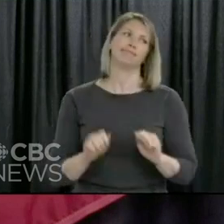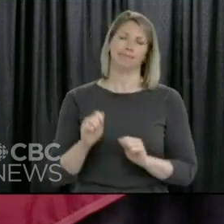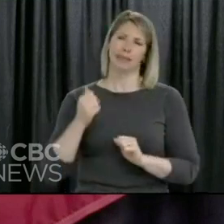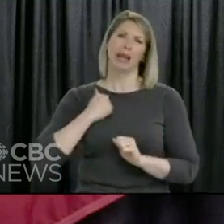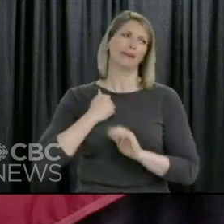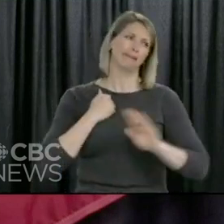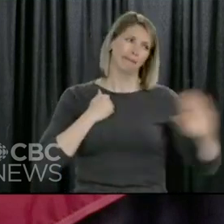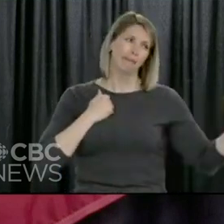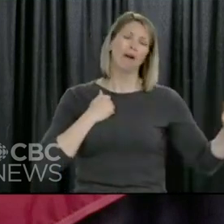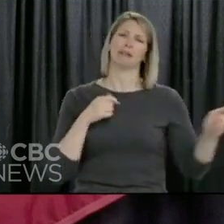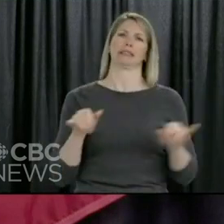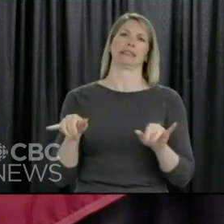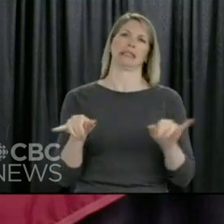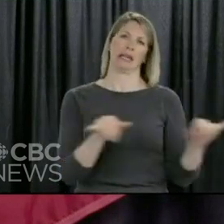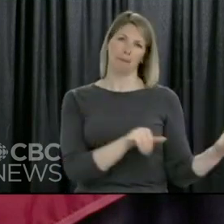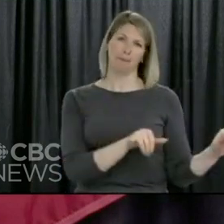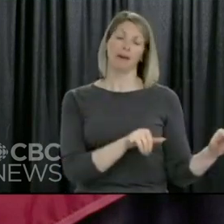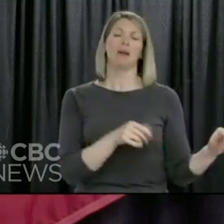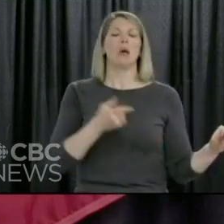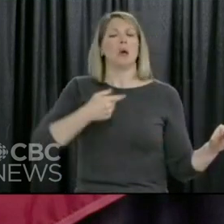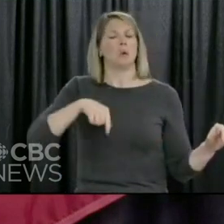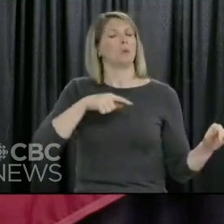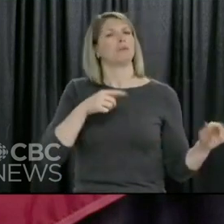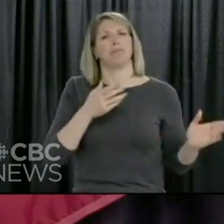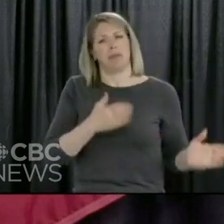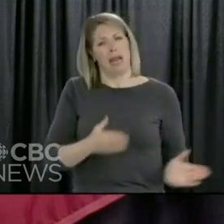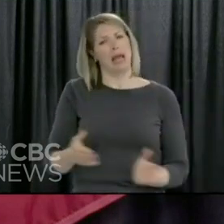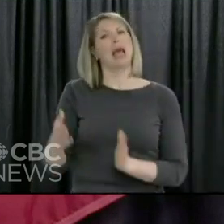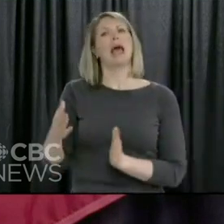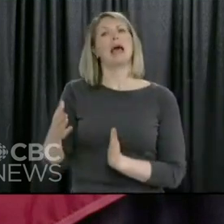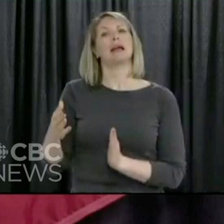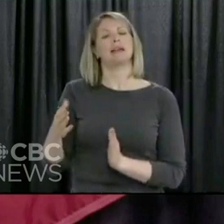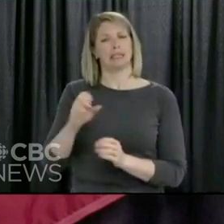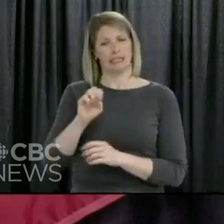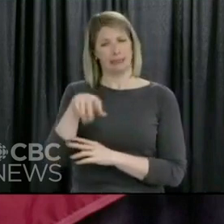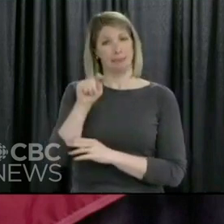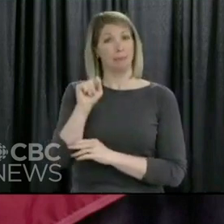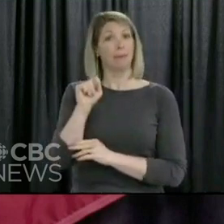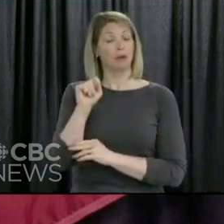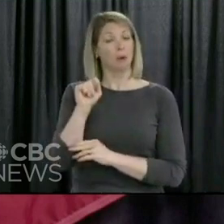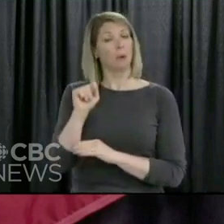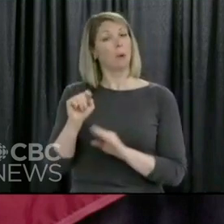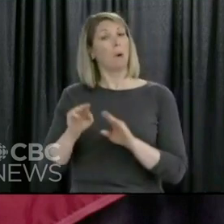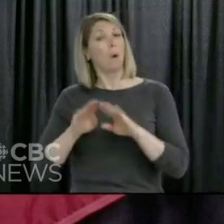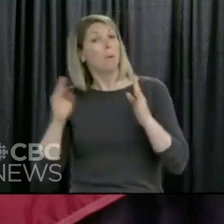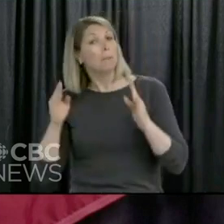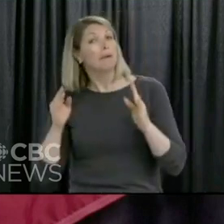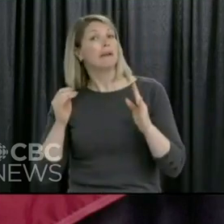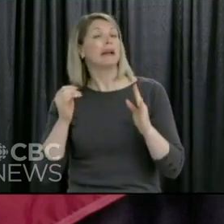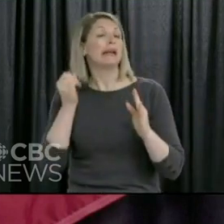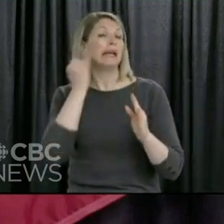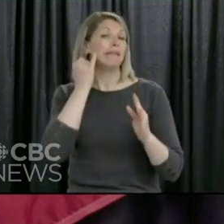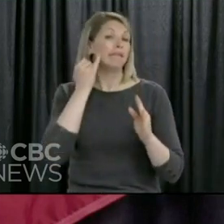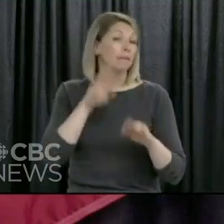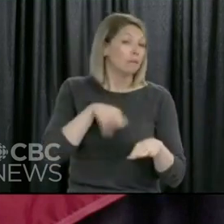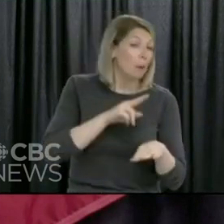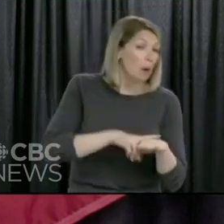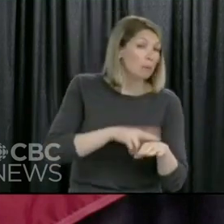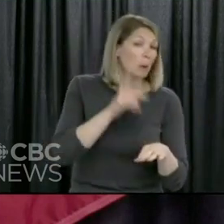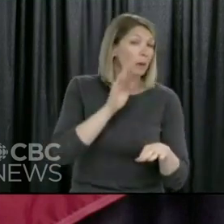a good program in place in September if schools do not open what would have been a typical school year for students.